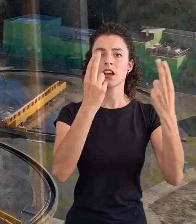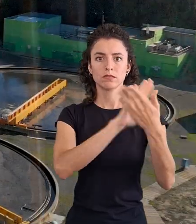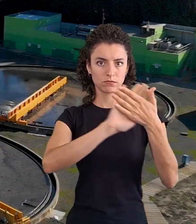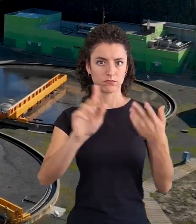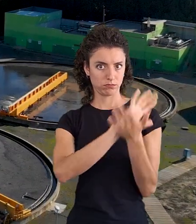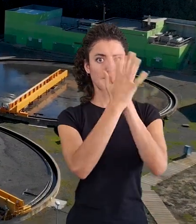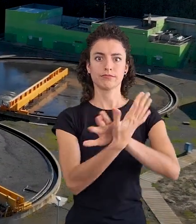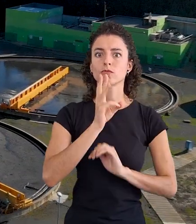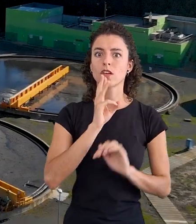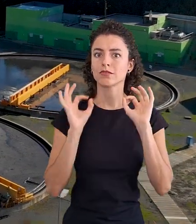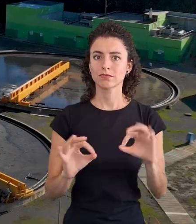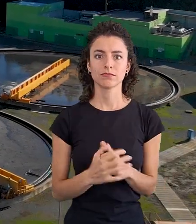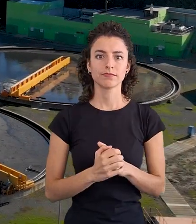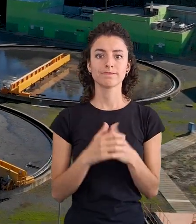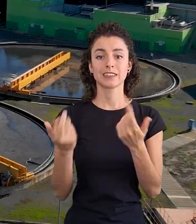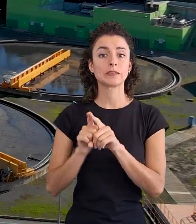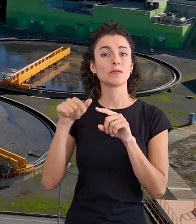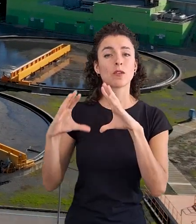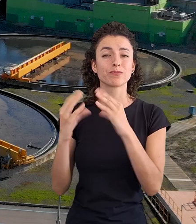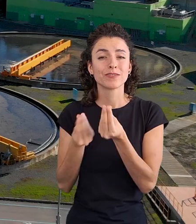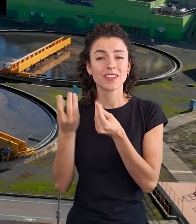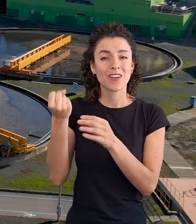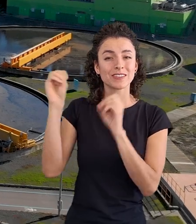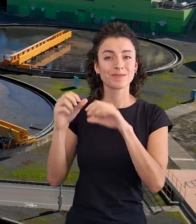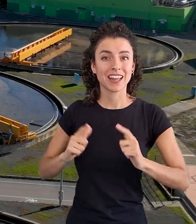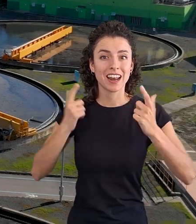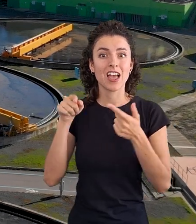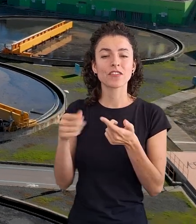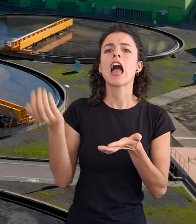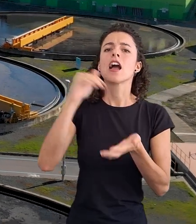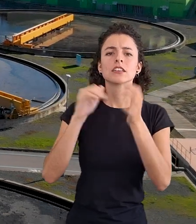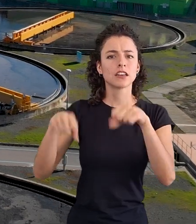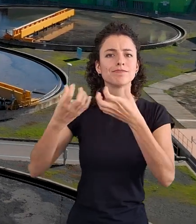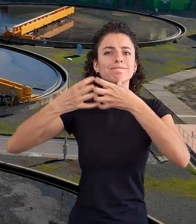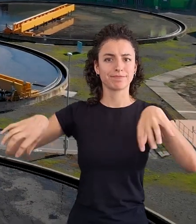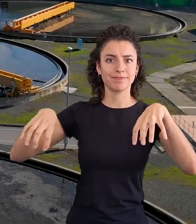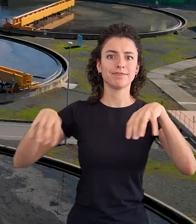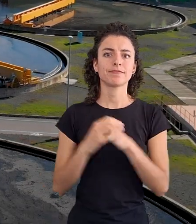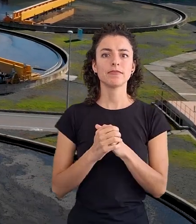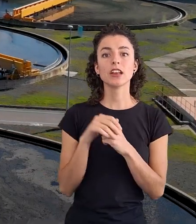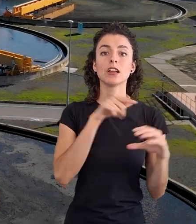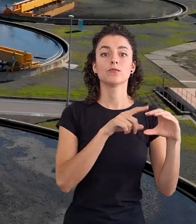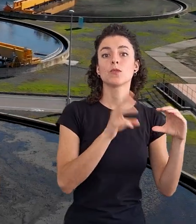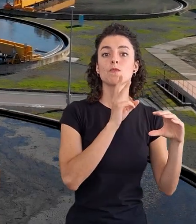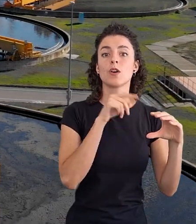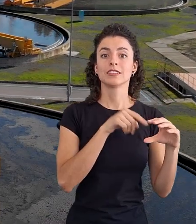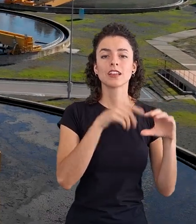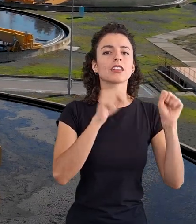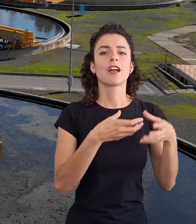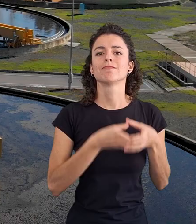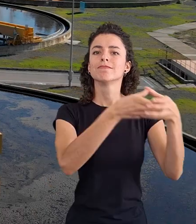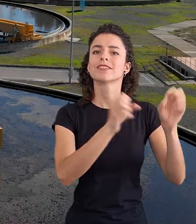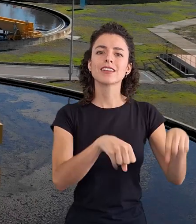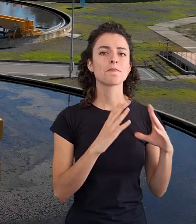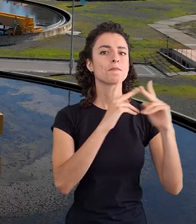secondary decantation, resulting in purified water, up to legislative standards, which can be returned to